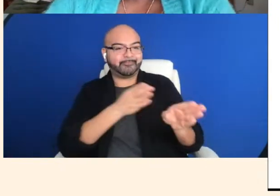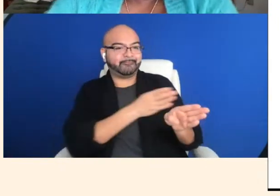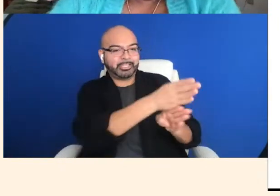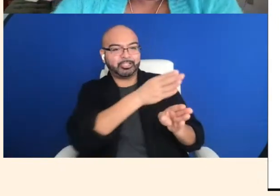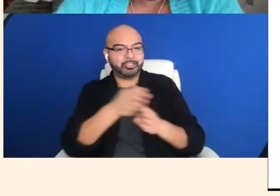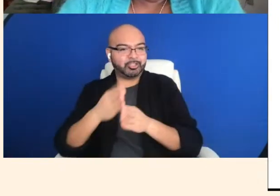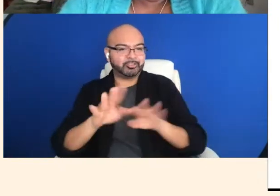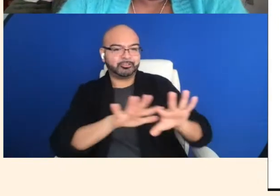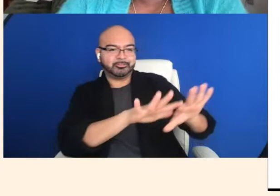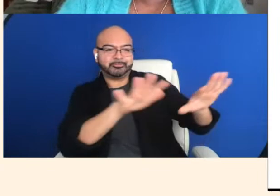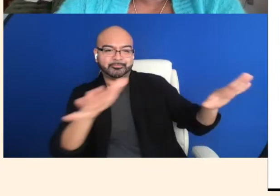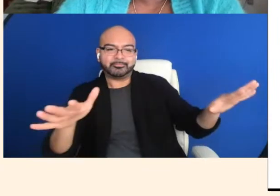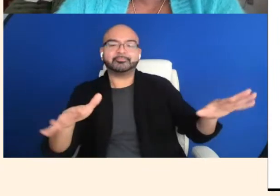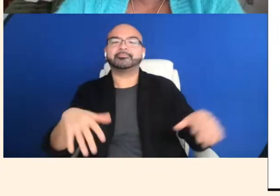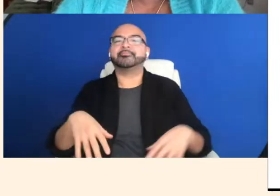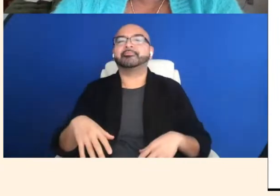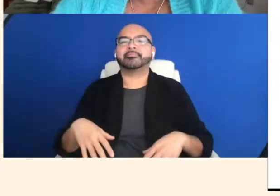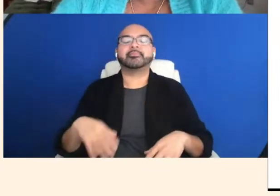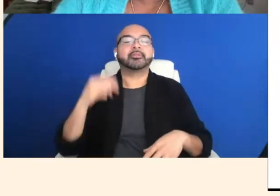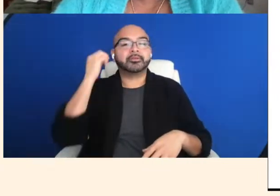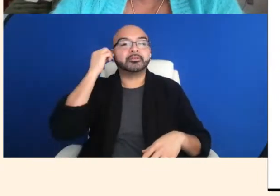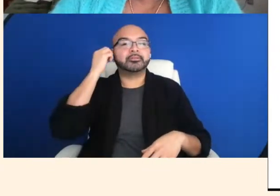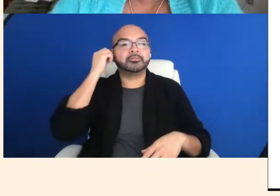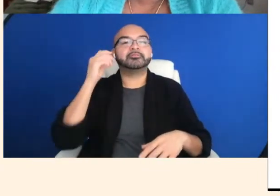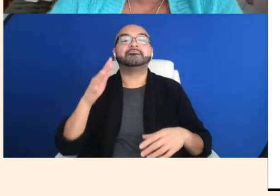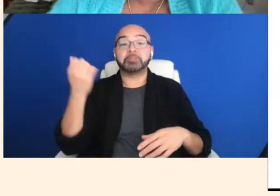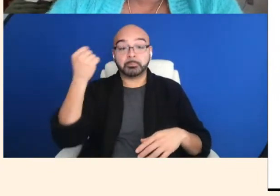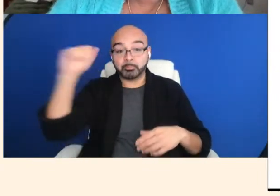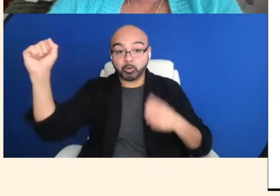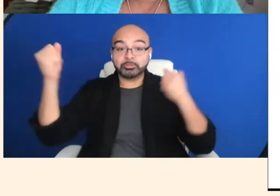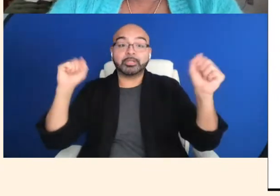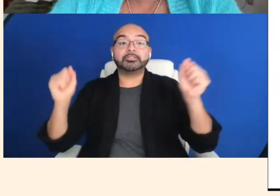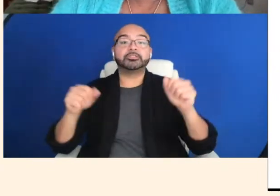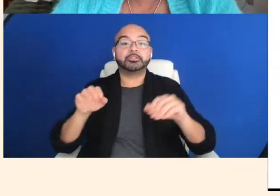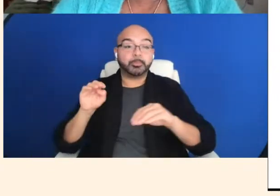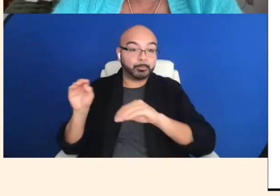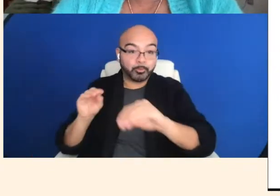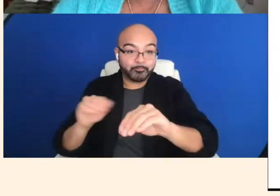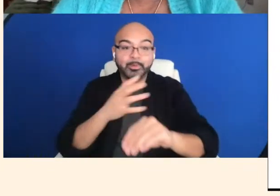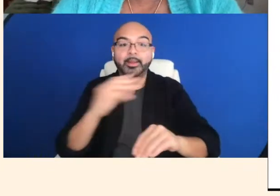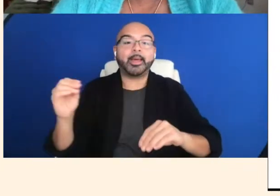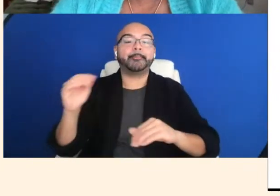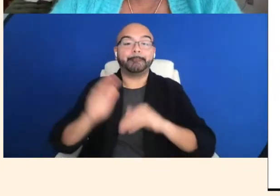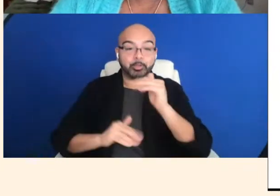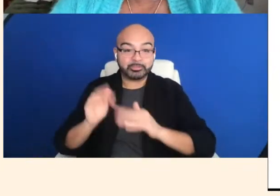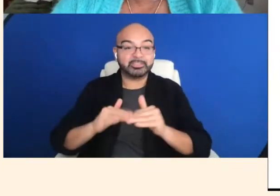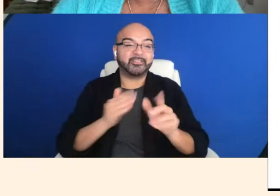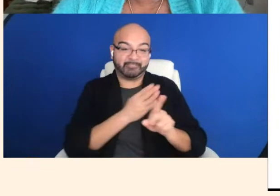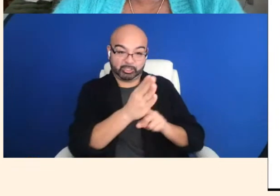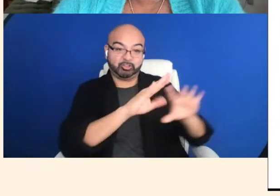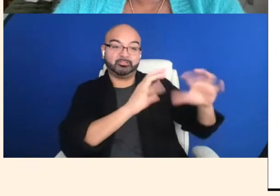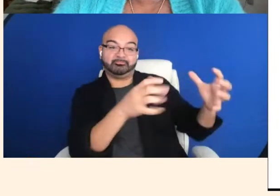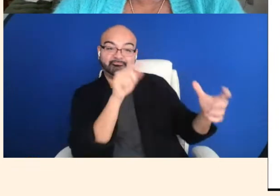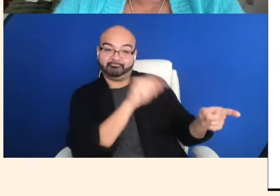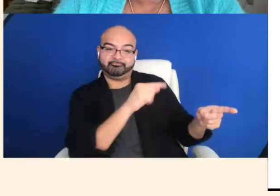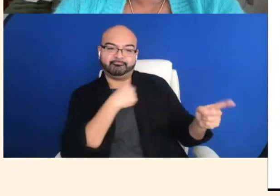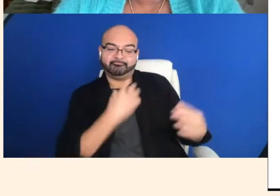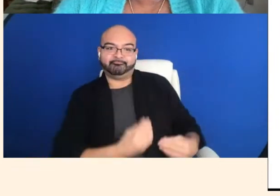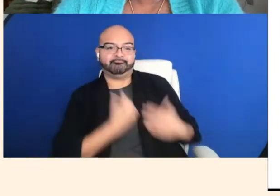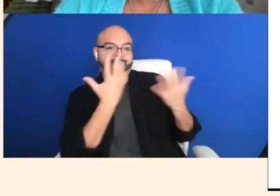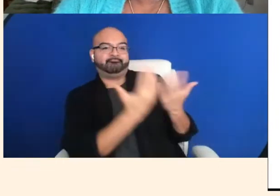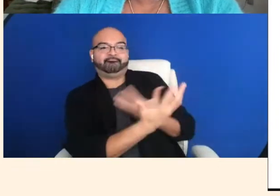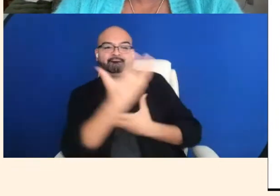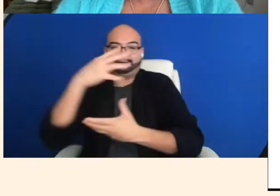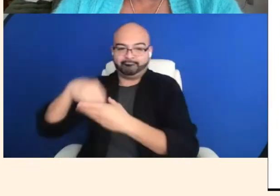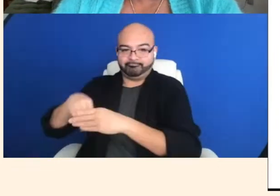In the protest and movement building field, we really look to continue to